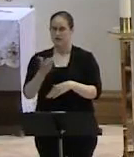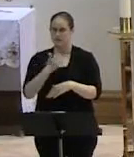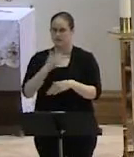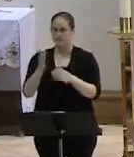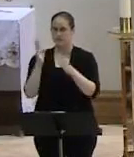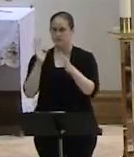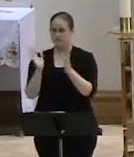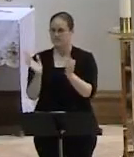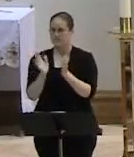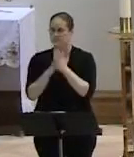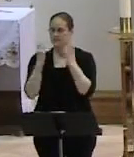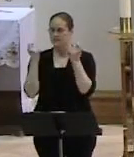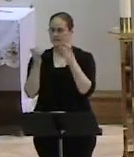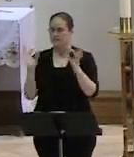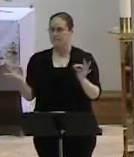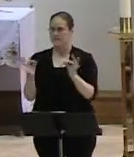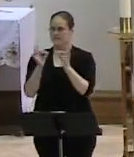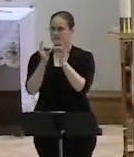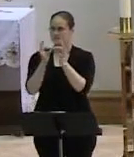Mass.